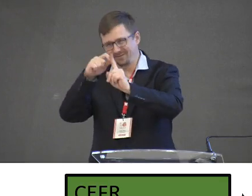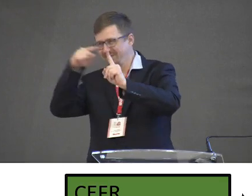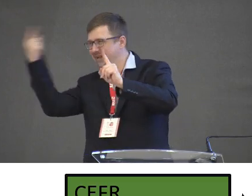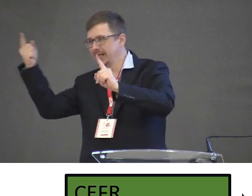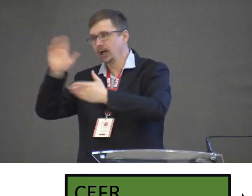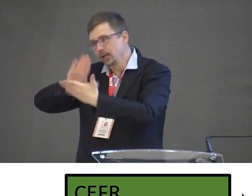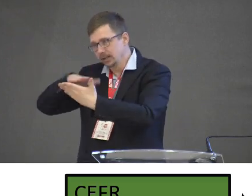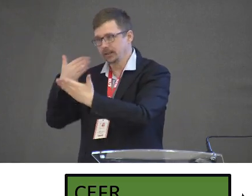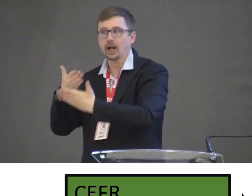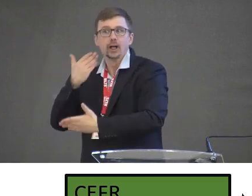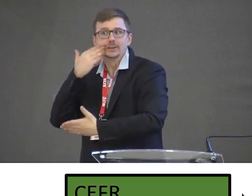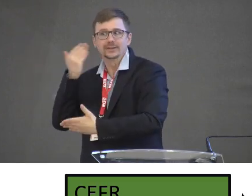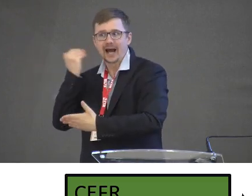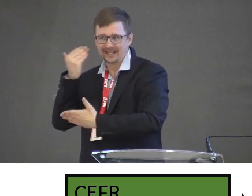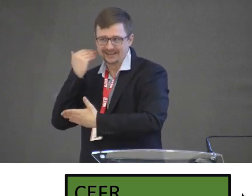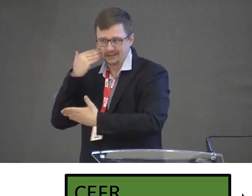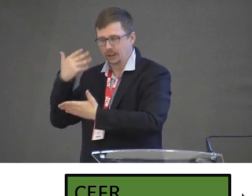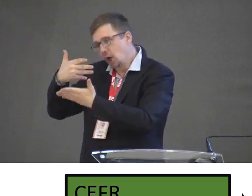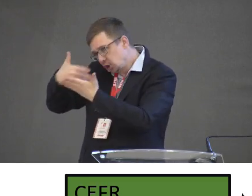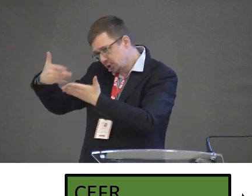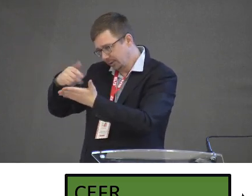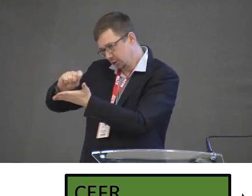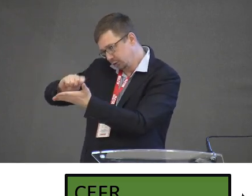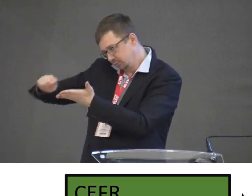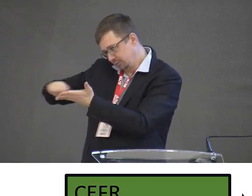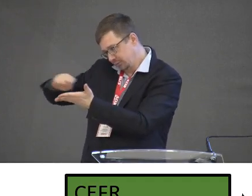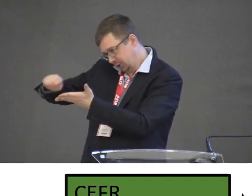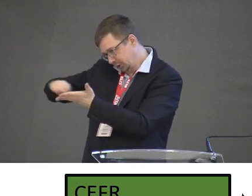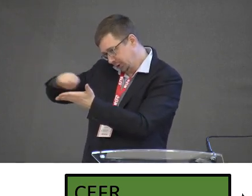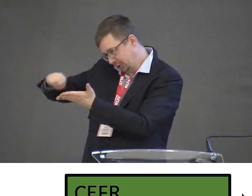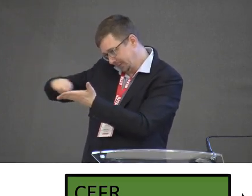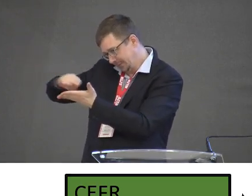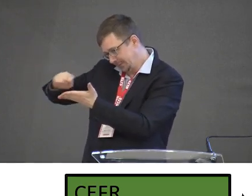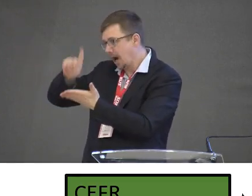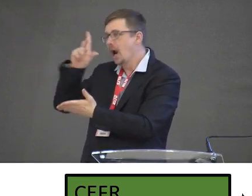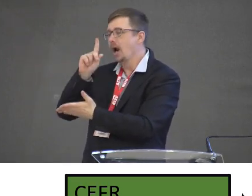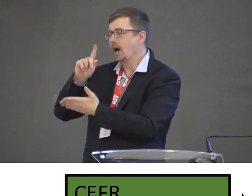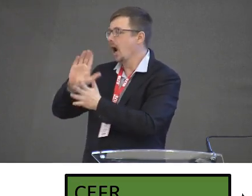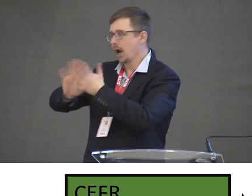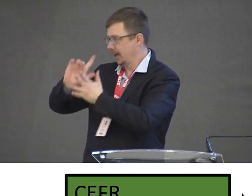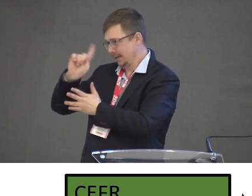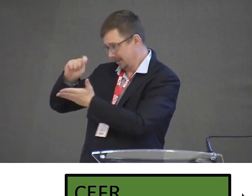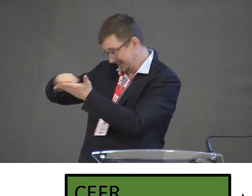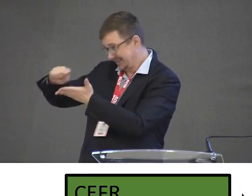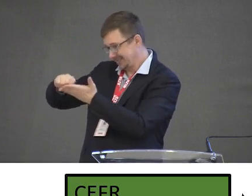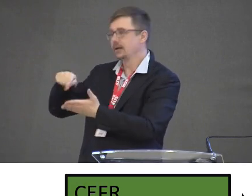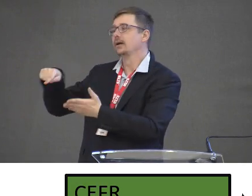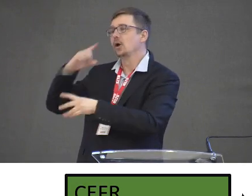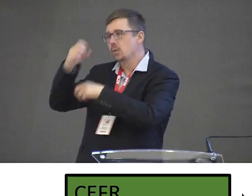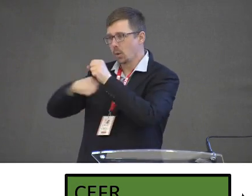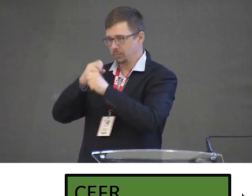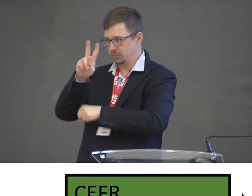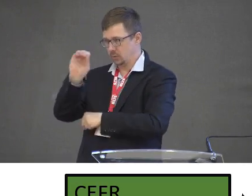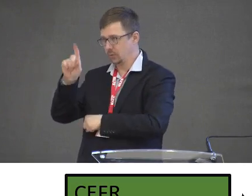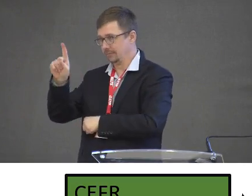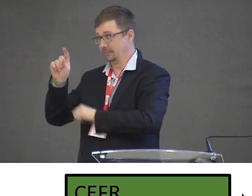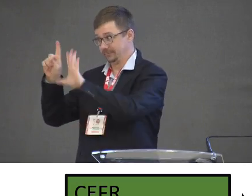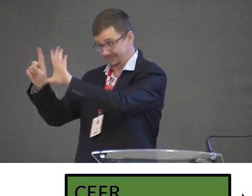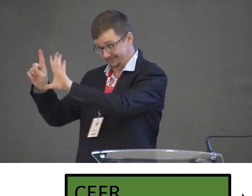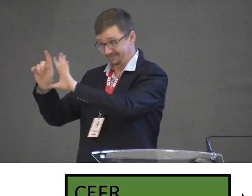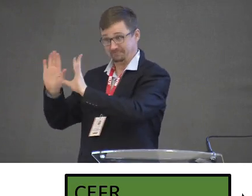project, started in 2015. Translation into written Czech, 2016.